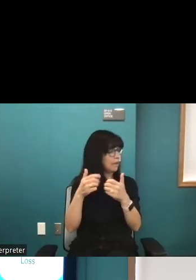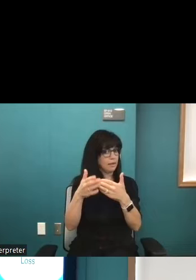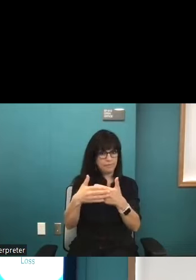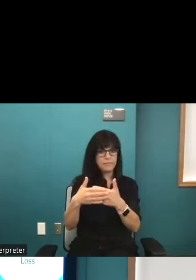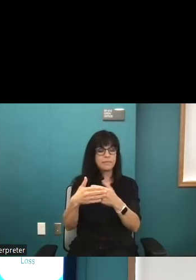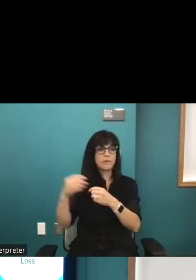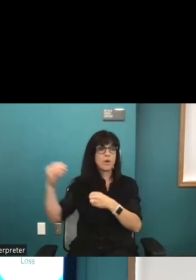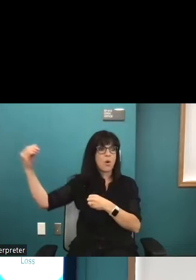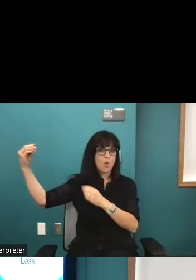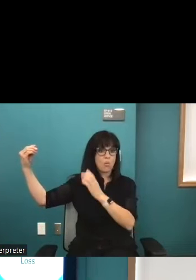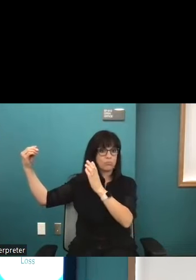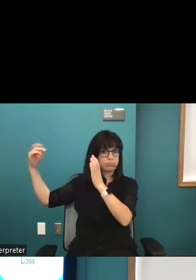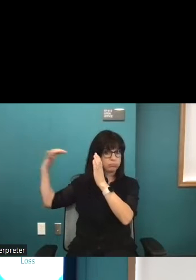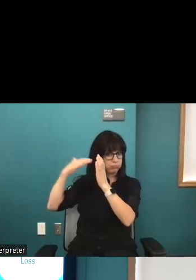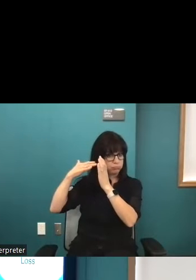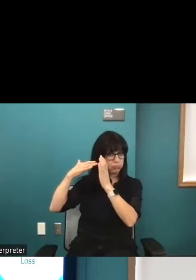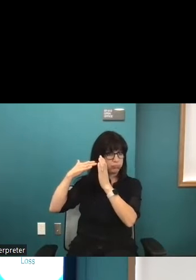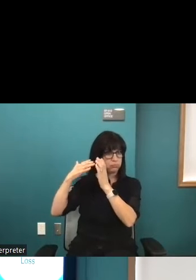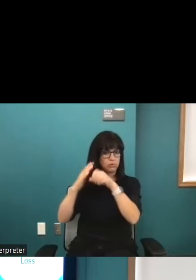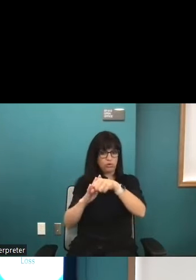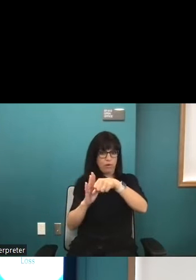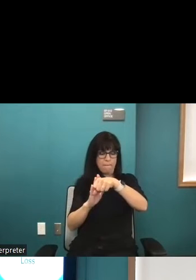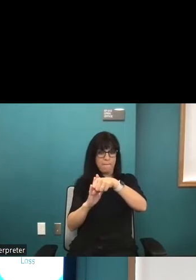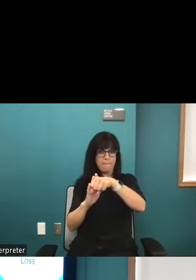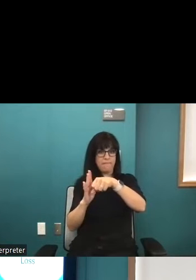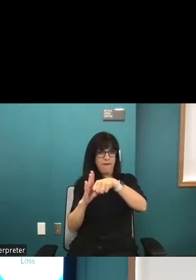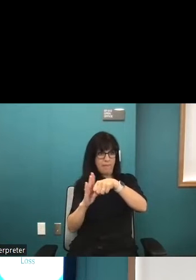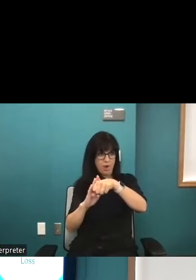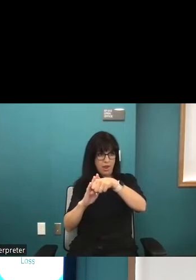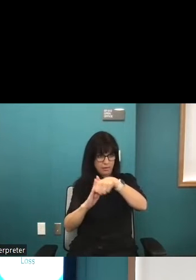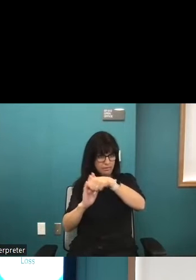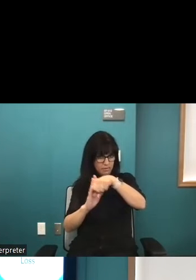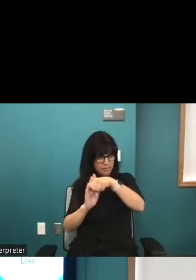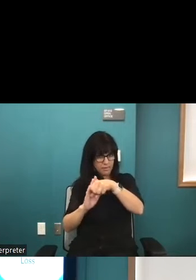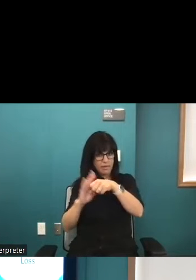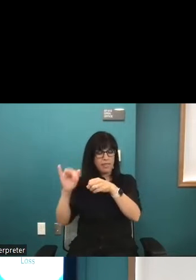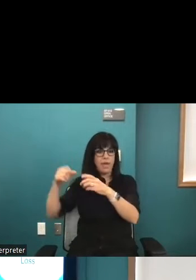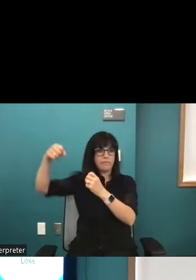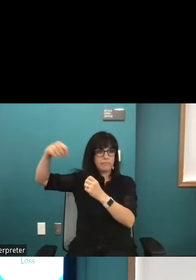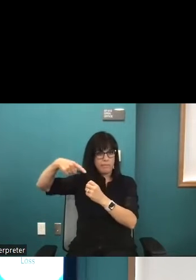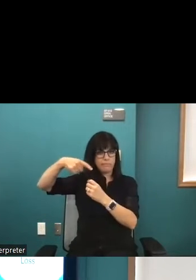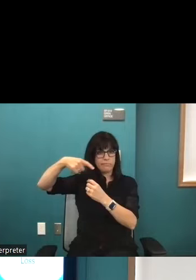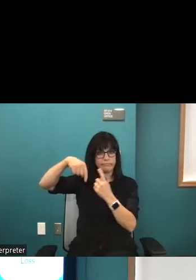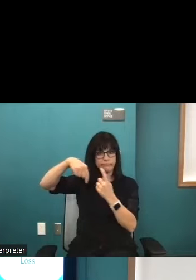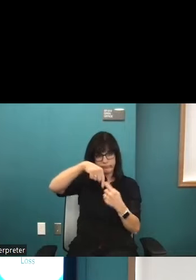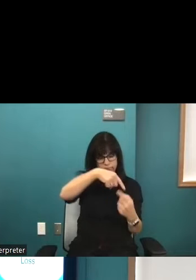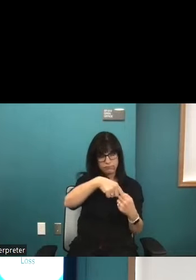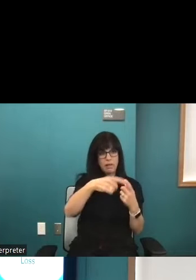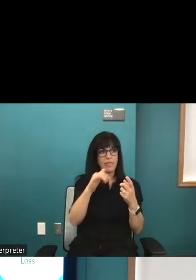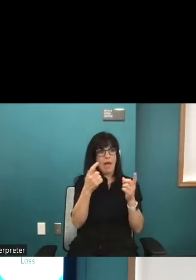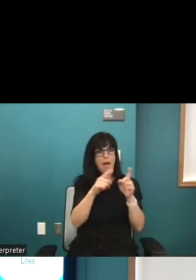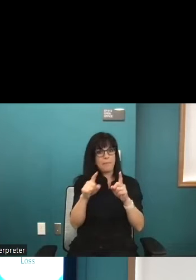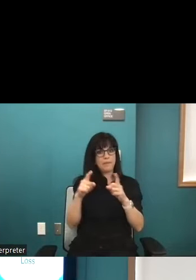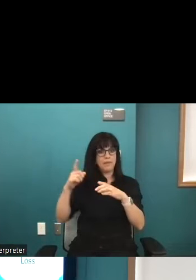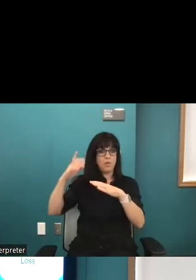It will travel through the canal. It will hit the eardrum, causing it to vibrate, which sets that ossicular chain into motion. And then